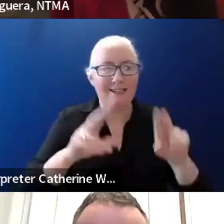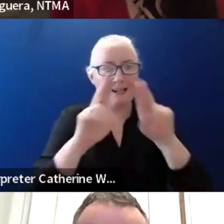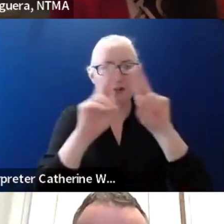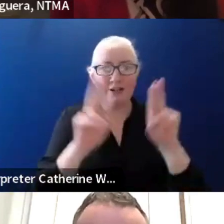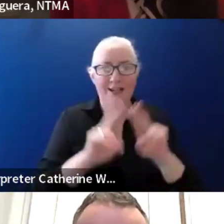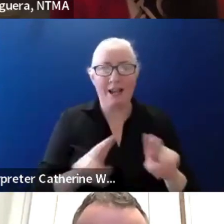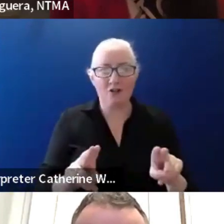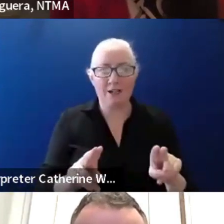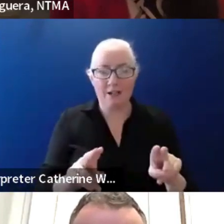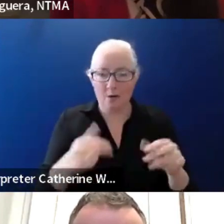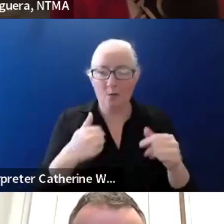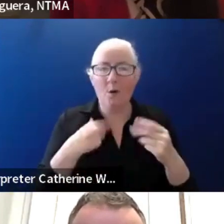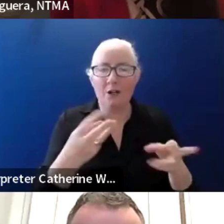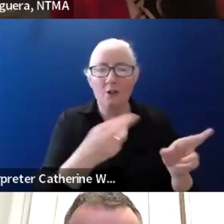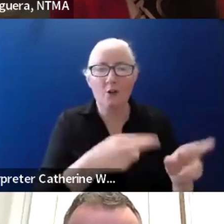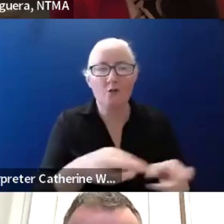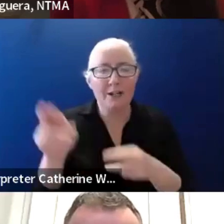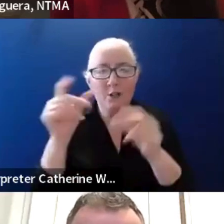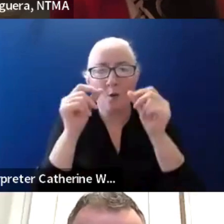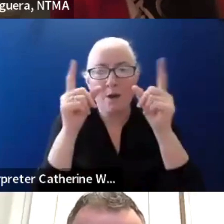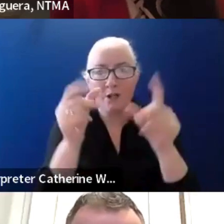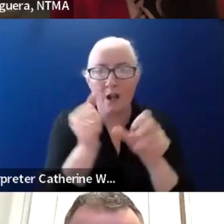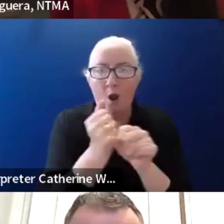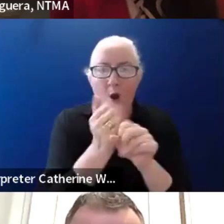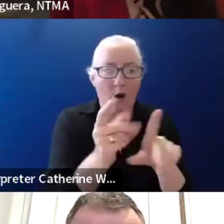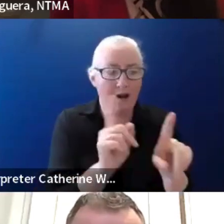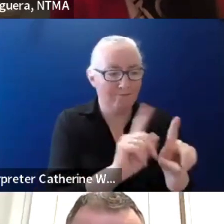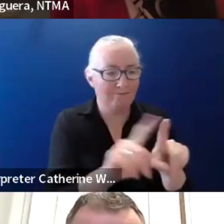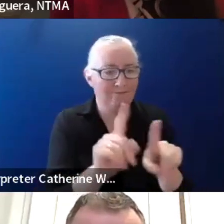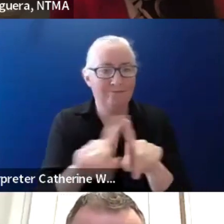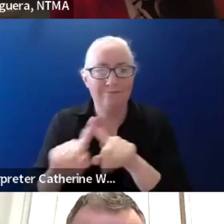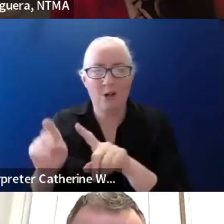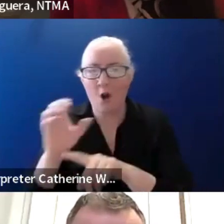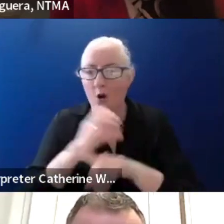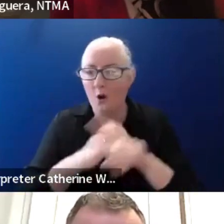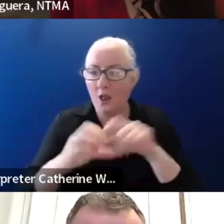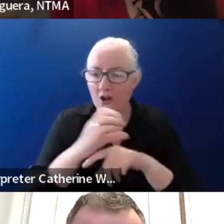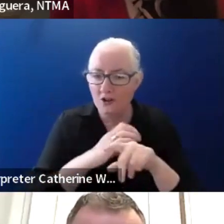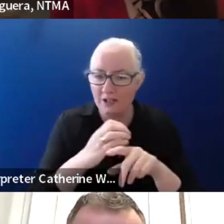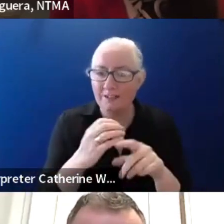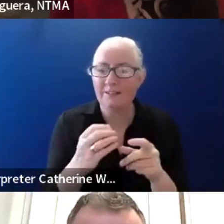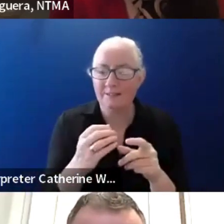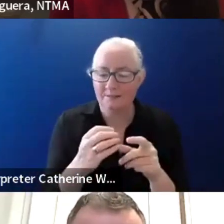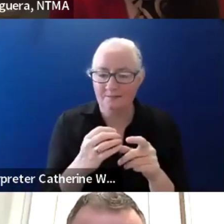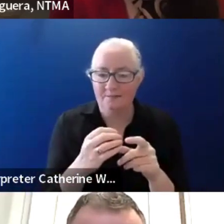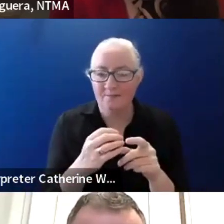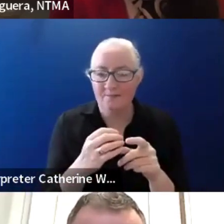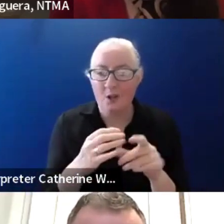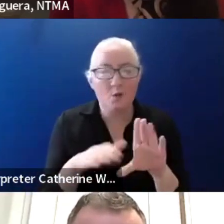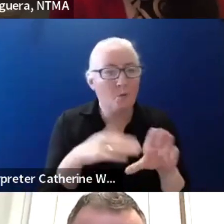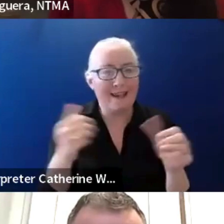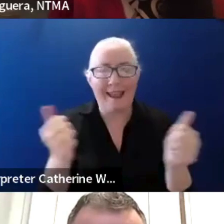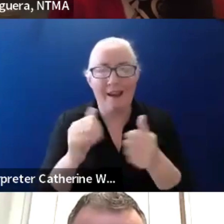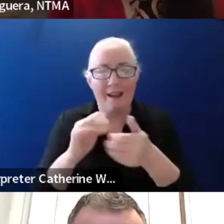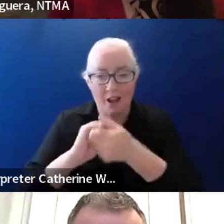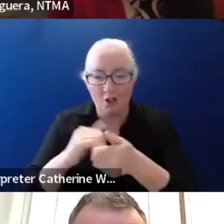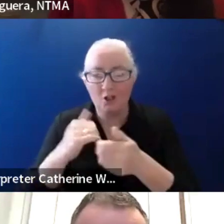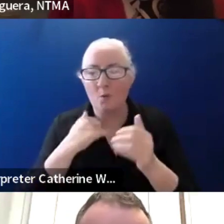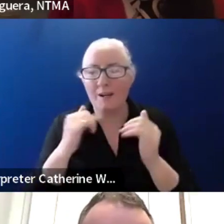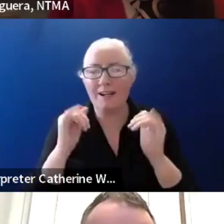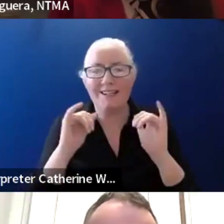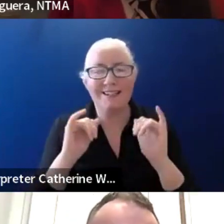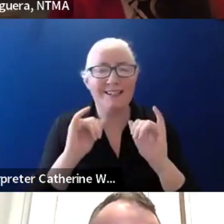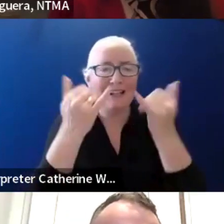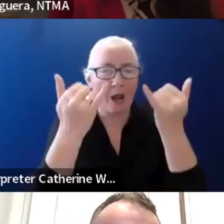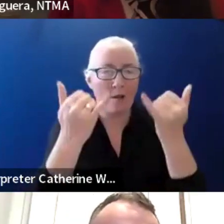want to raise awareness of all the cultures and with our Irish colleagues as well. So we tend to celebrate